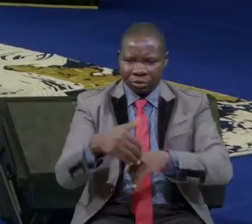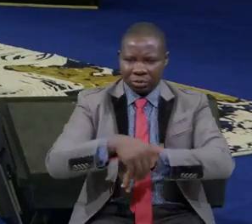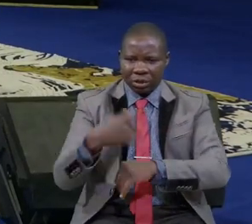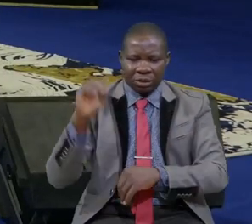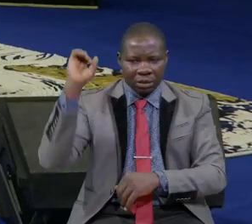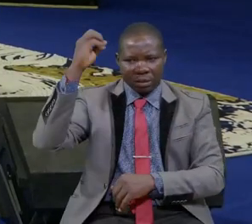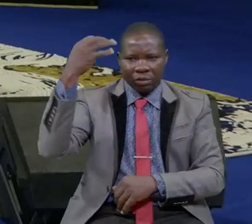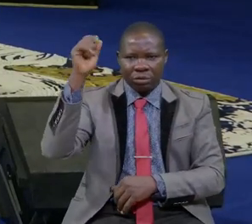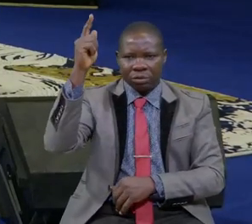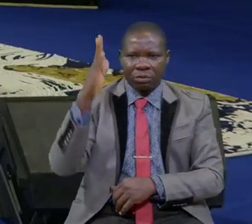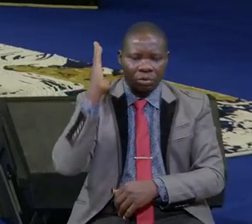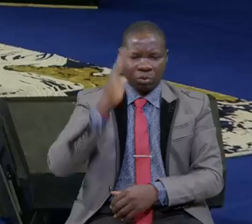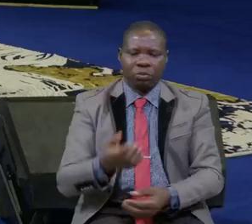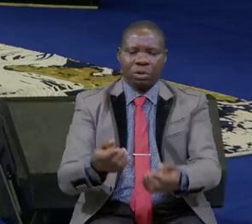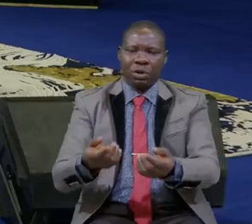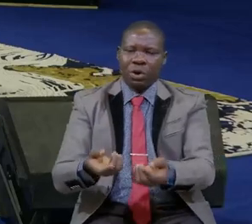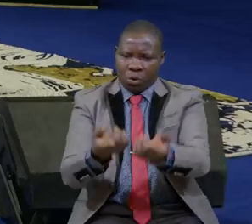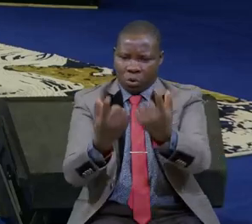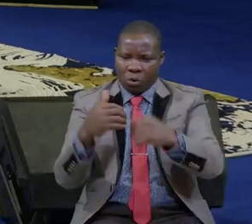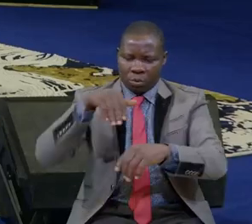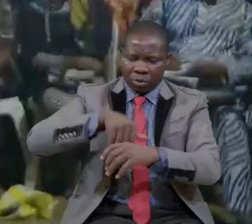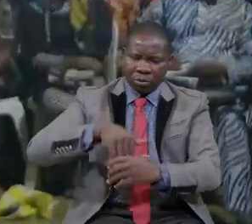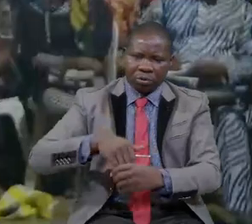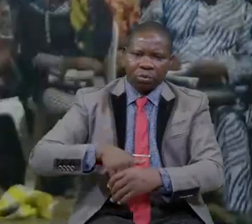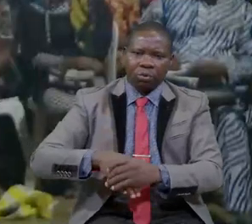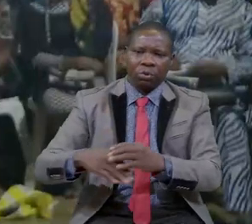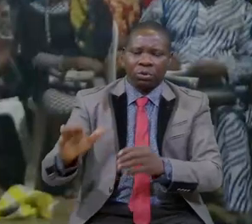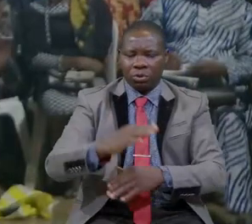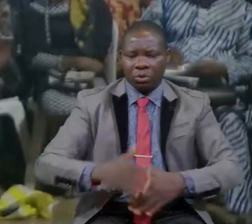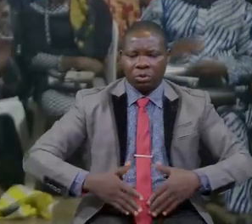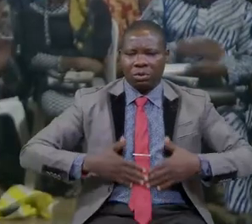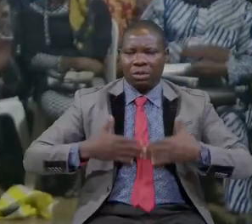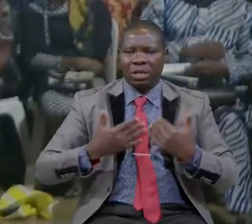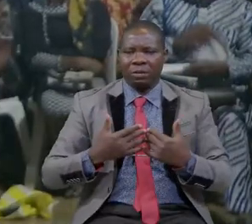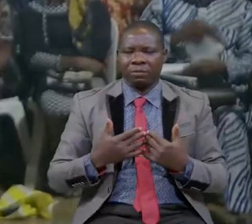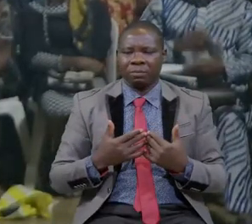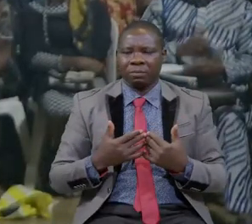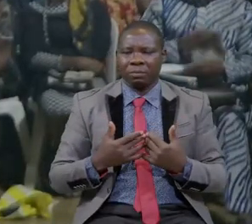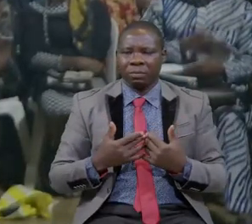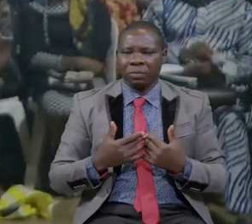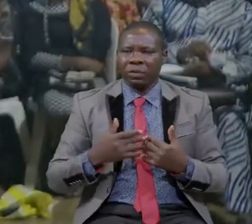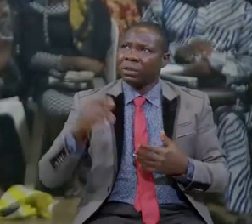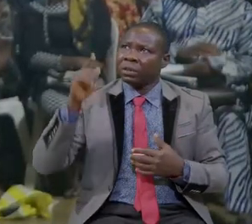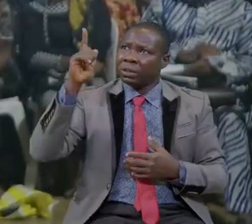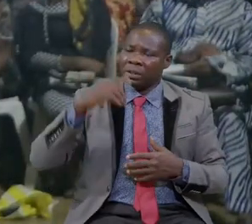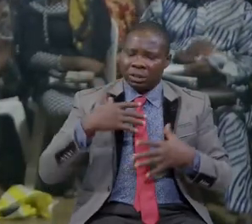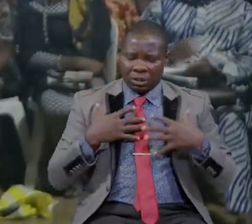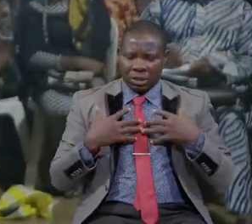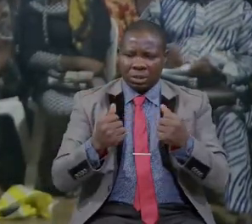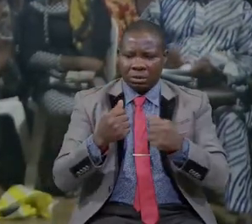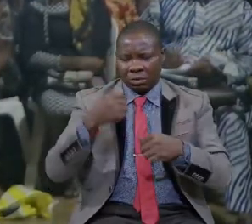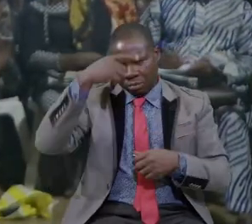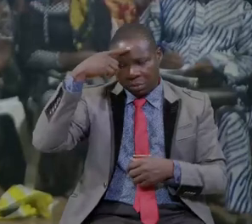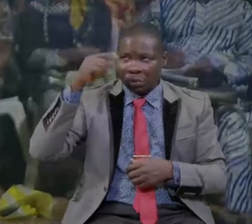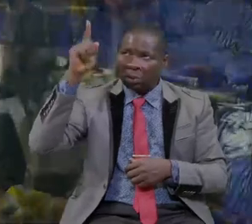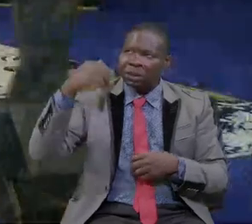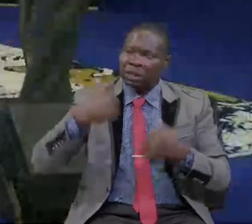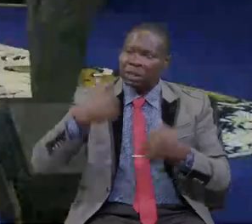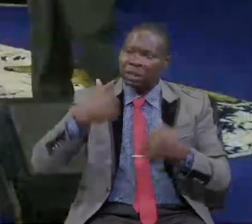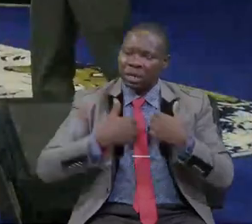will pour into your life. He gives because it's compassionate. We